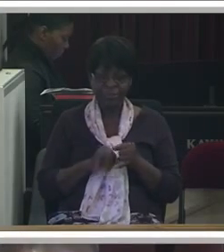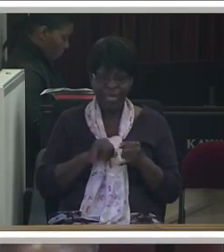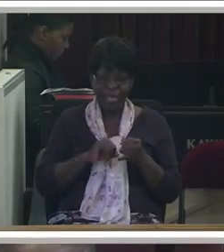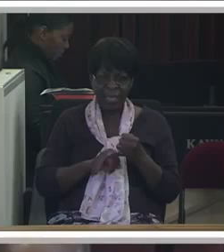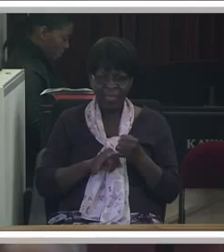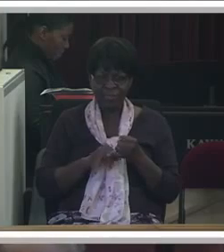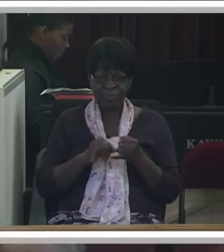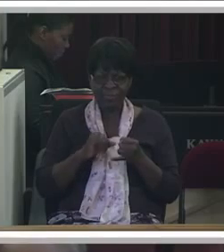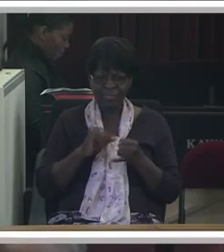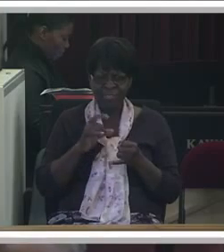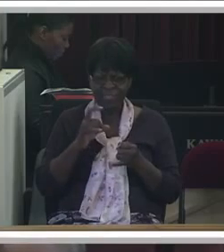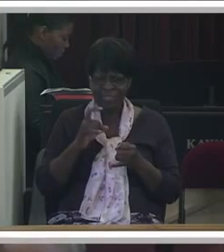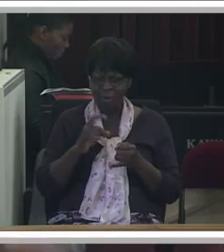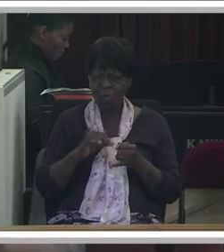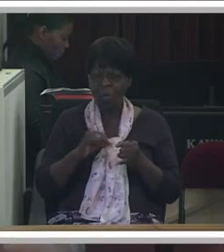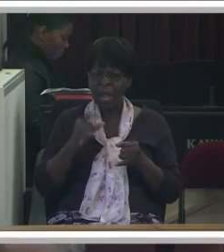Dangerous fellows.